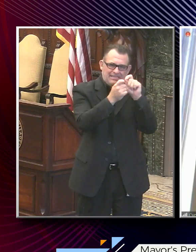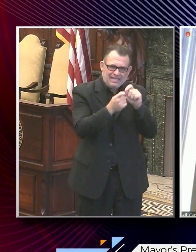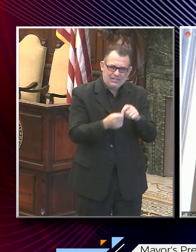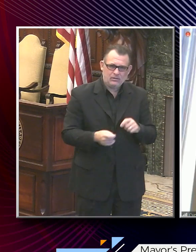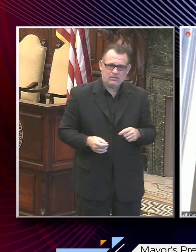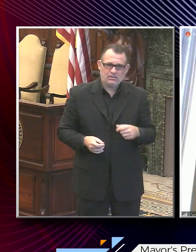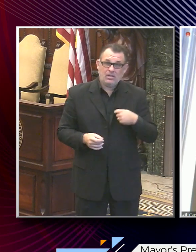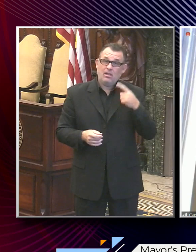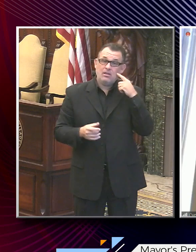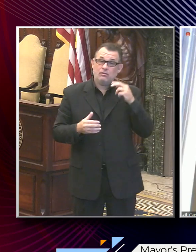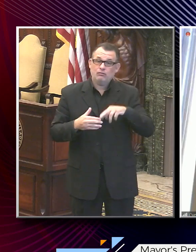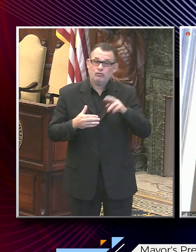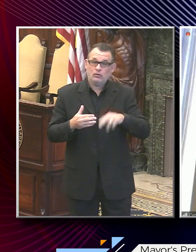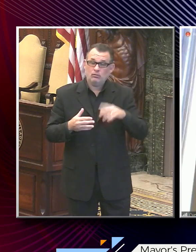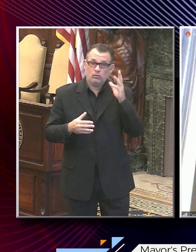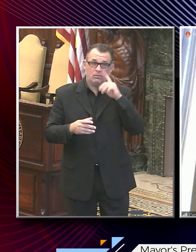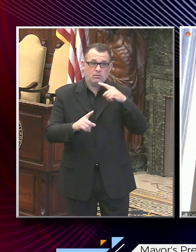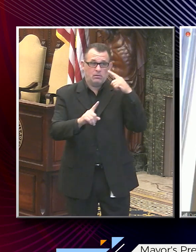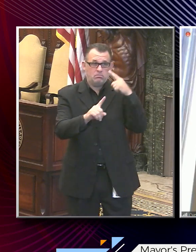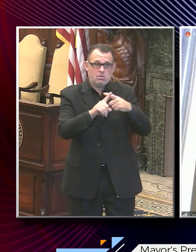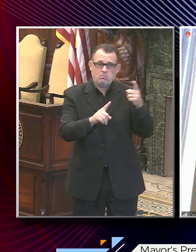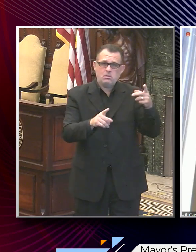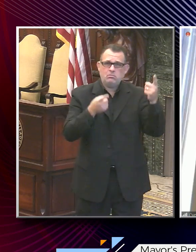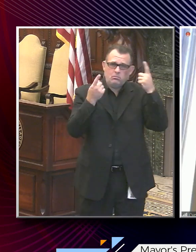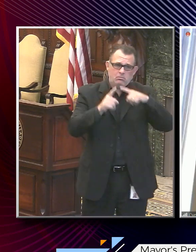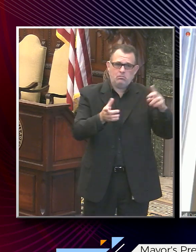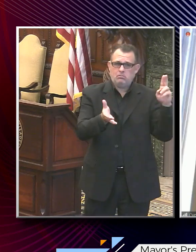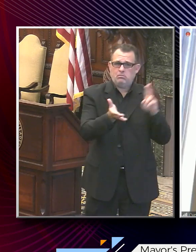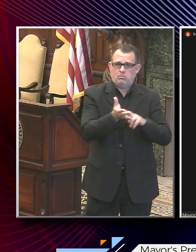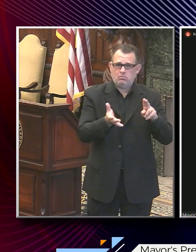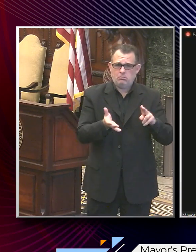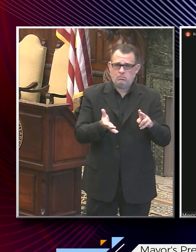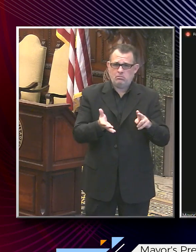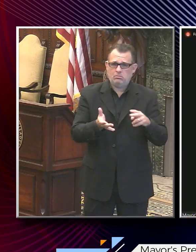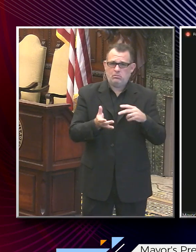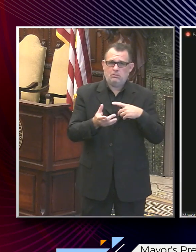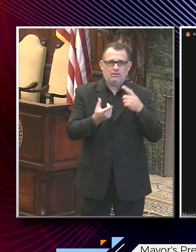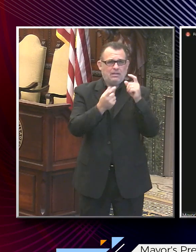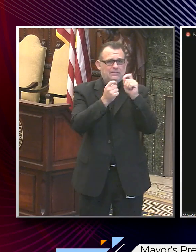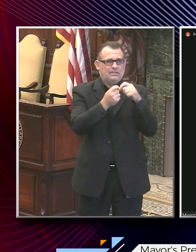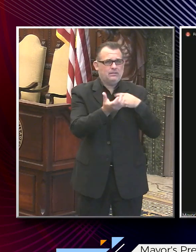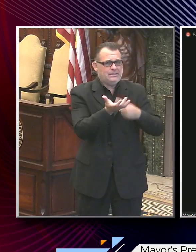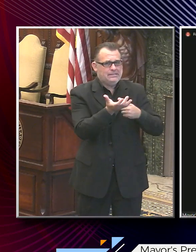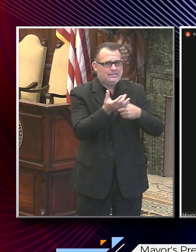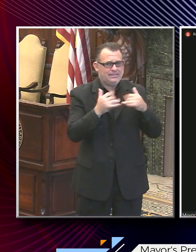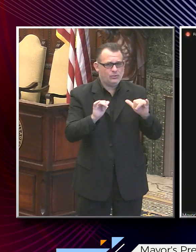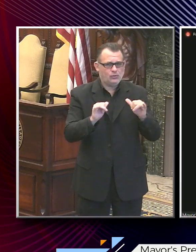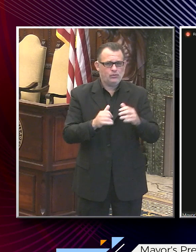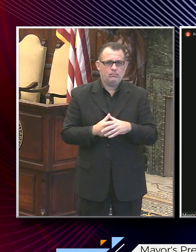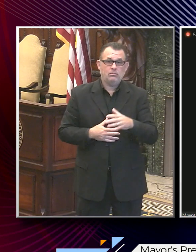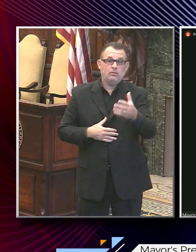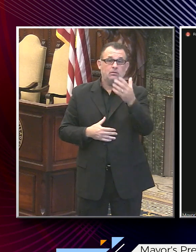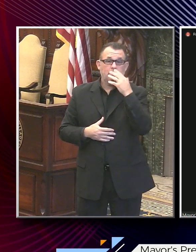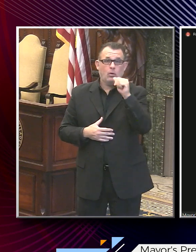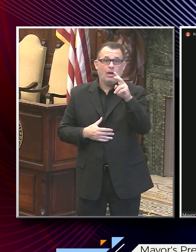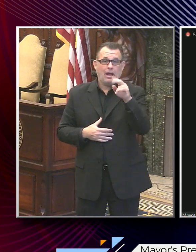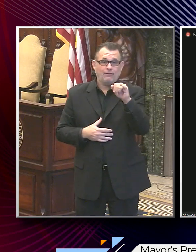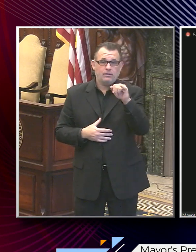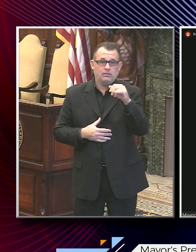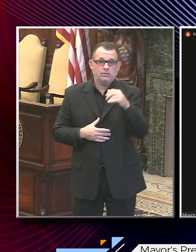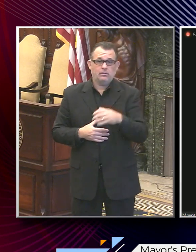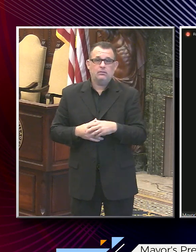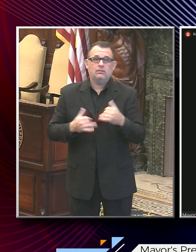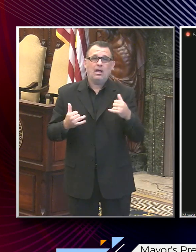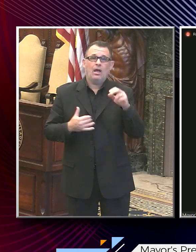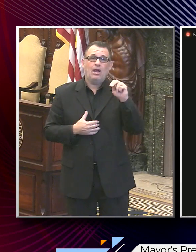but I don't, nor can I speak for the union. All right, thank you, Avi. Let's go to Natasha Brown of